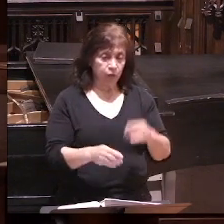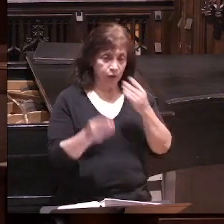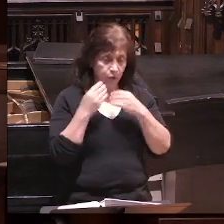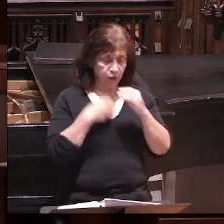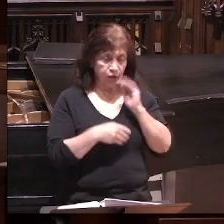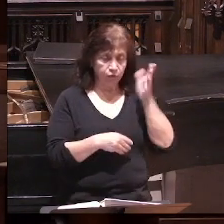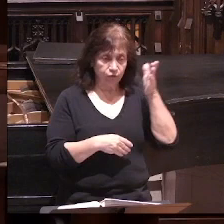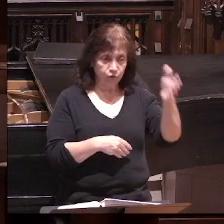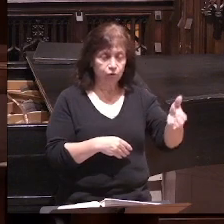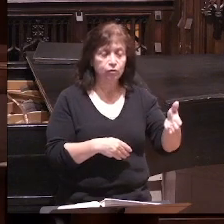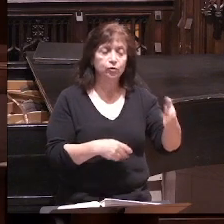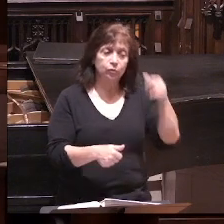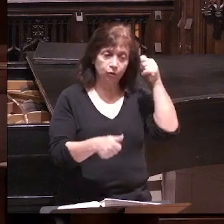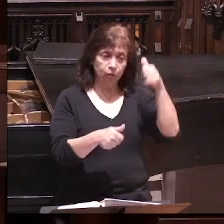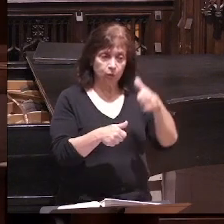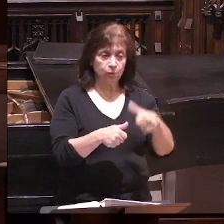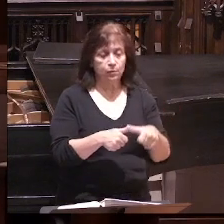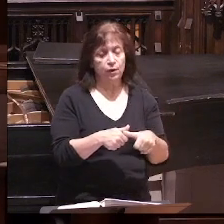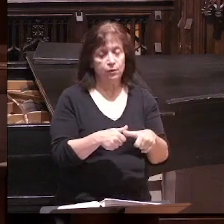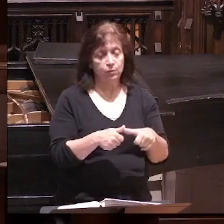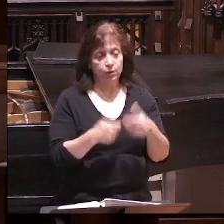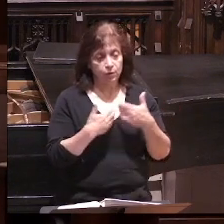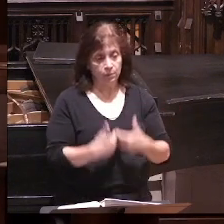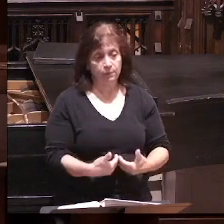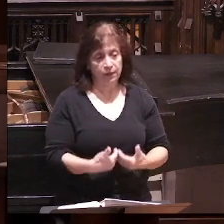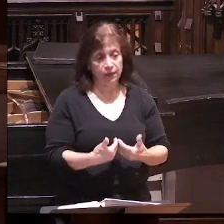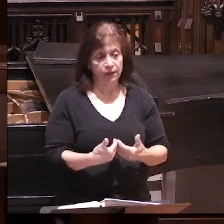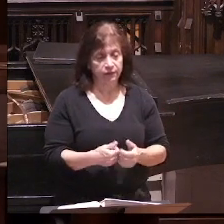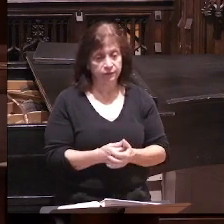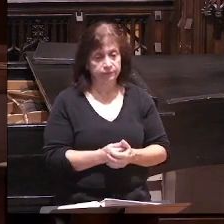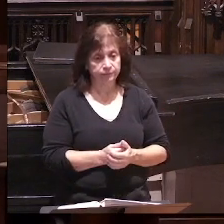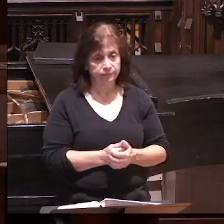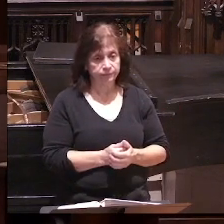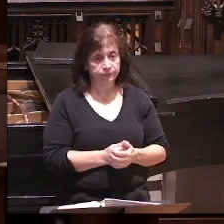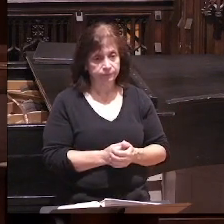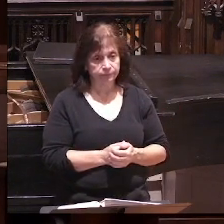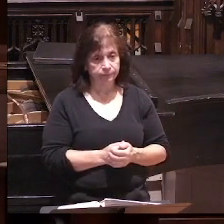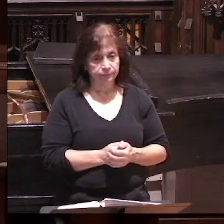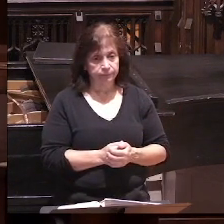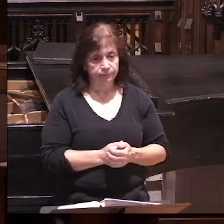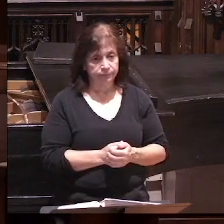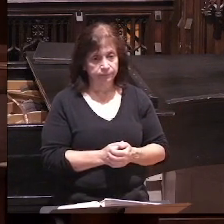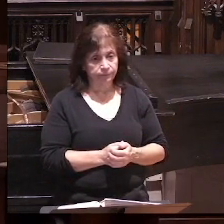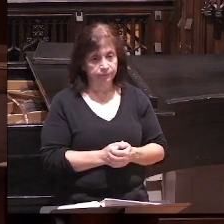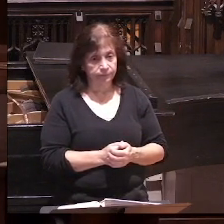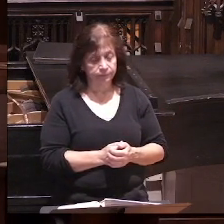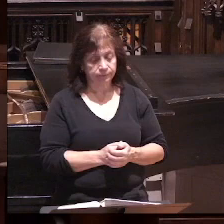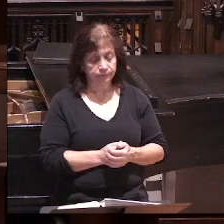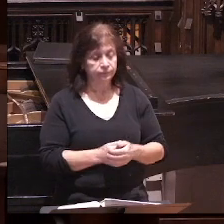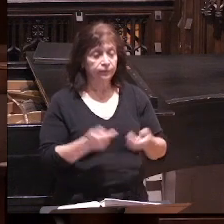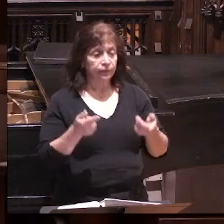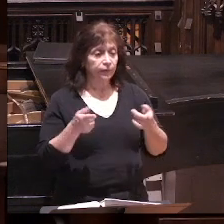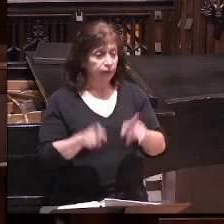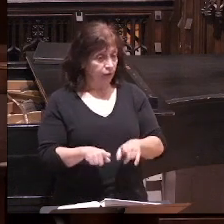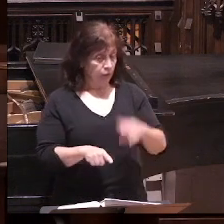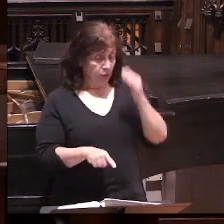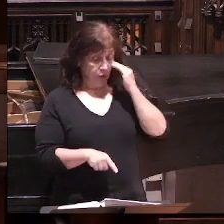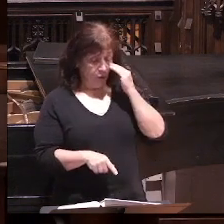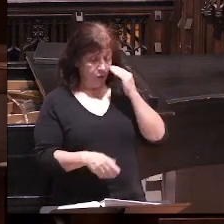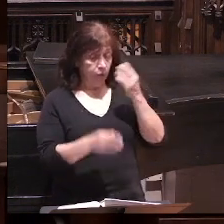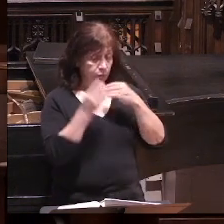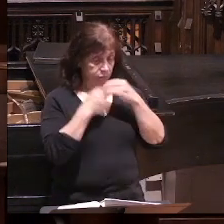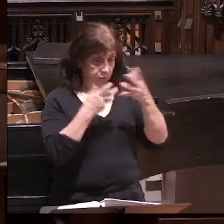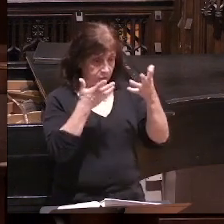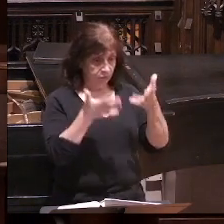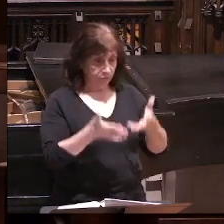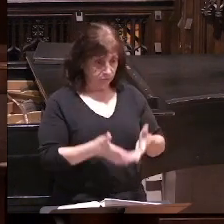in times to come, you will do this remembering me." And we know that after the